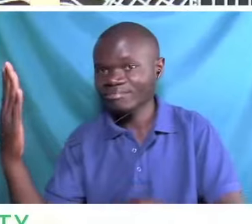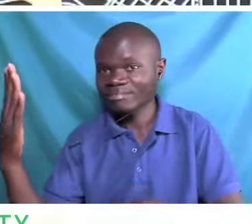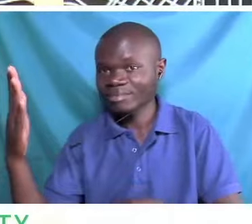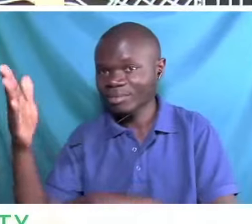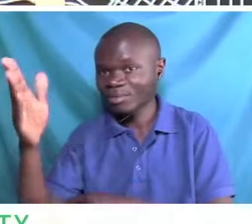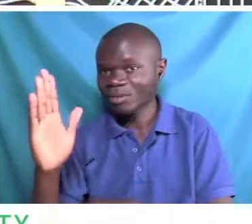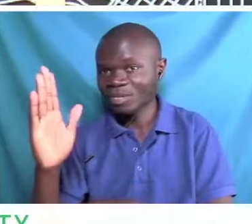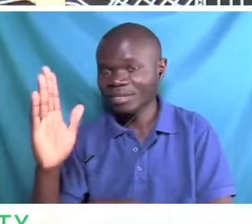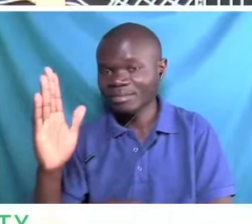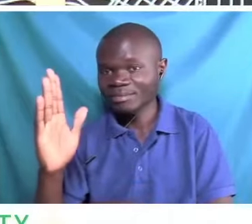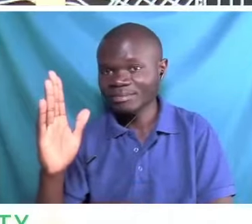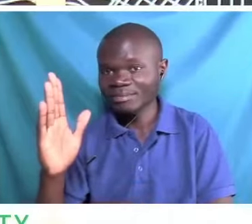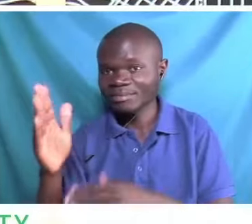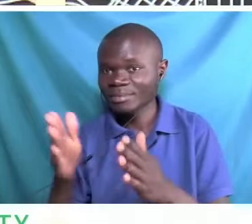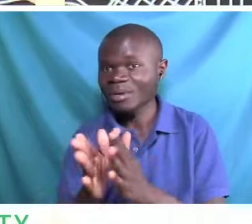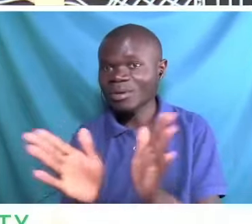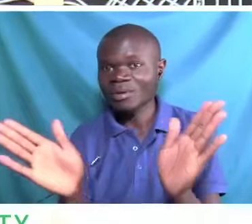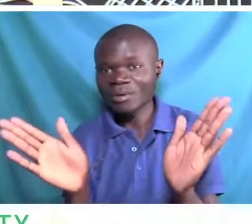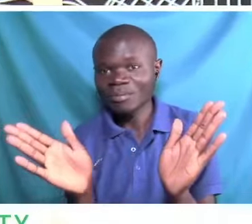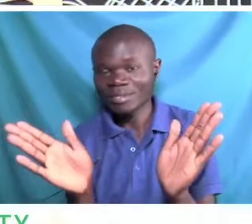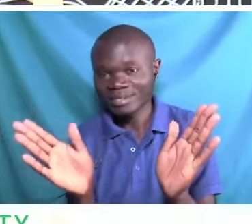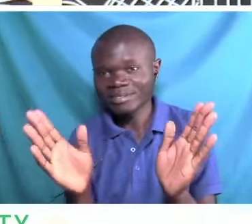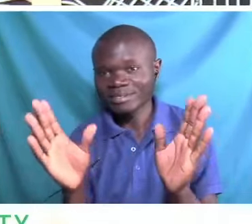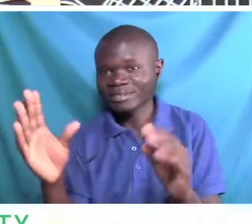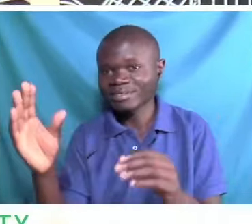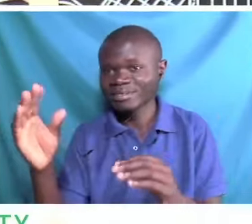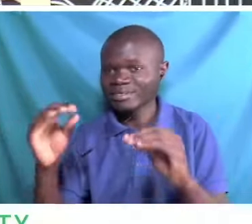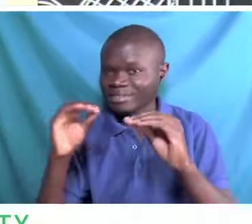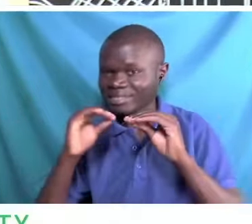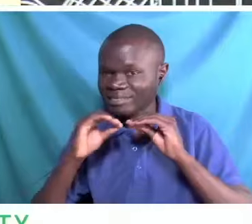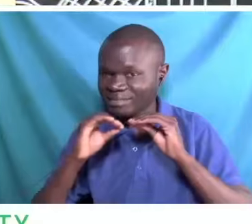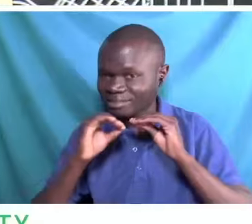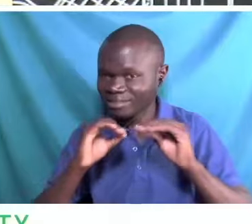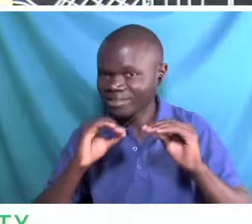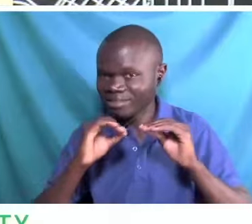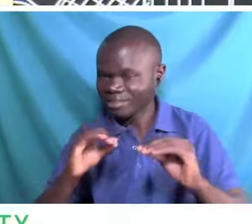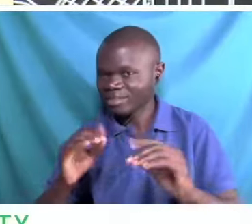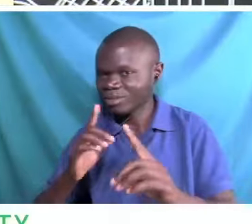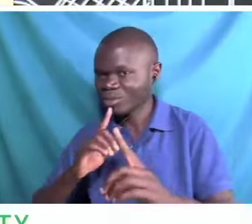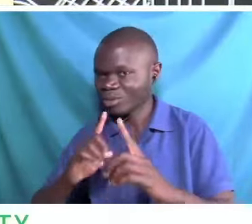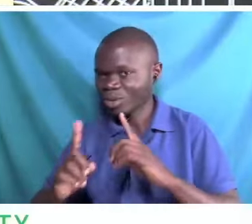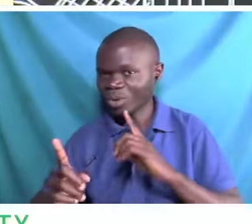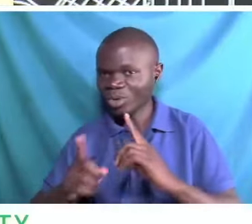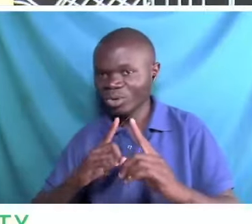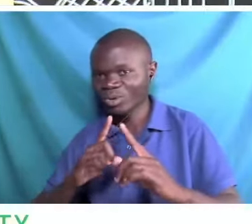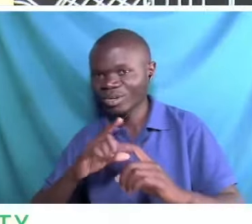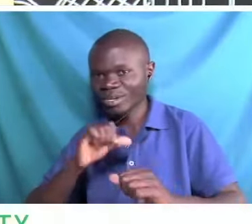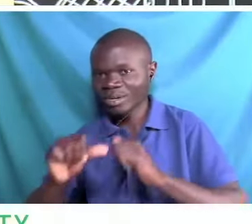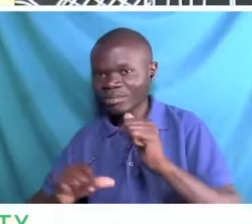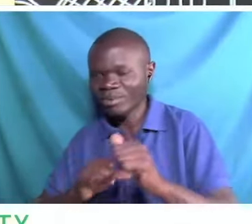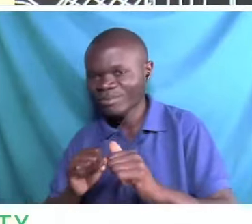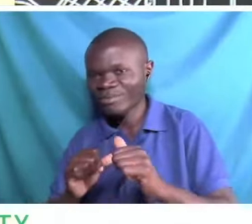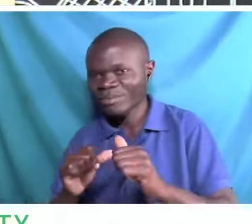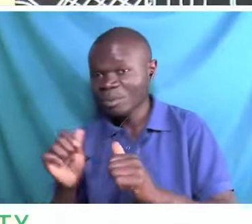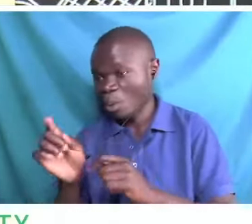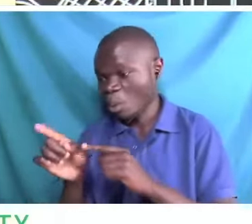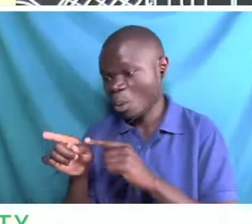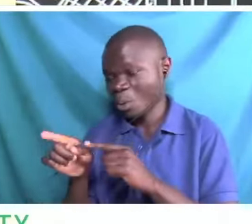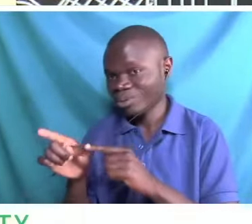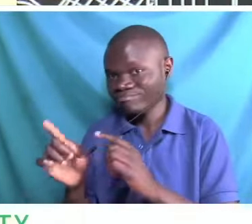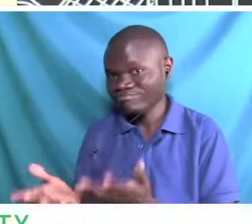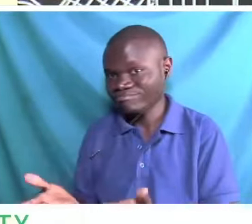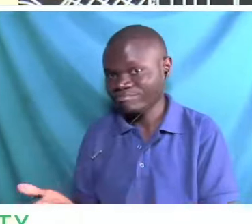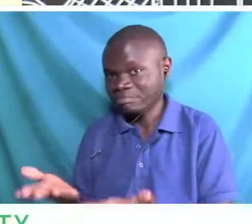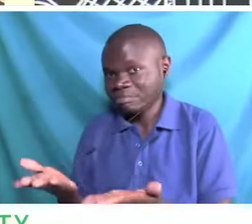God. He opens this teaching by talking about for those who have been raised with